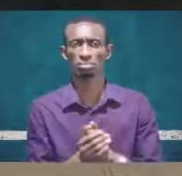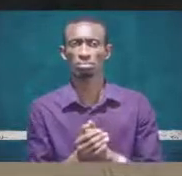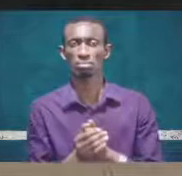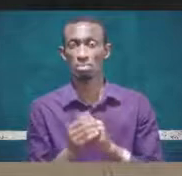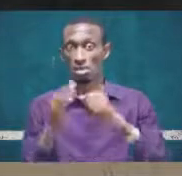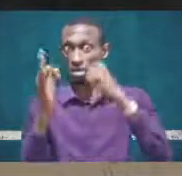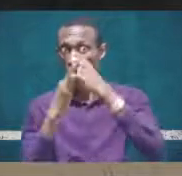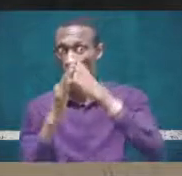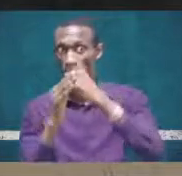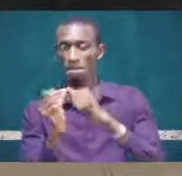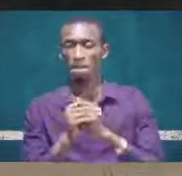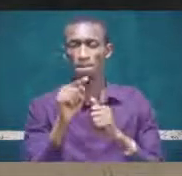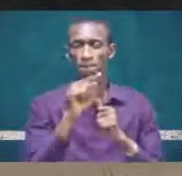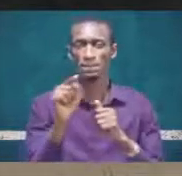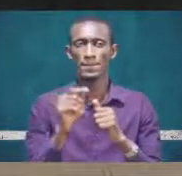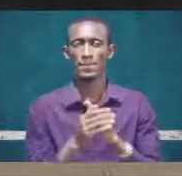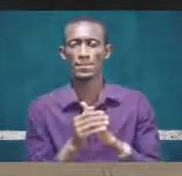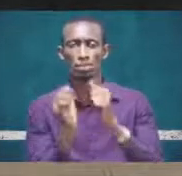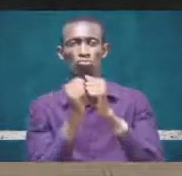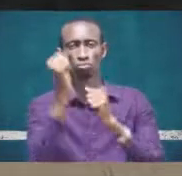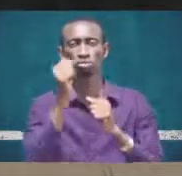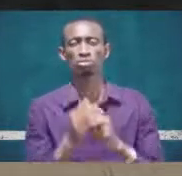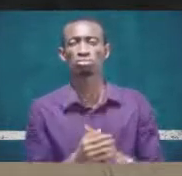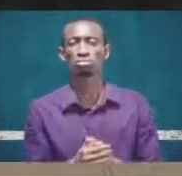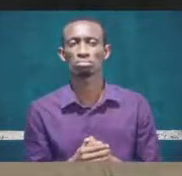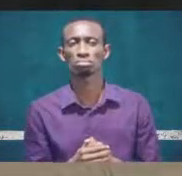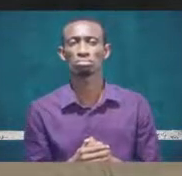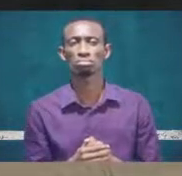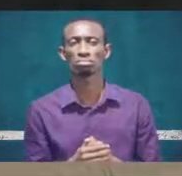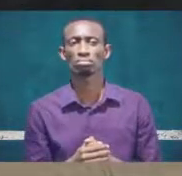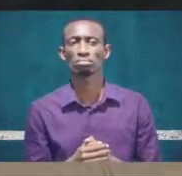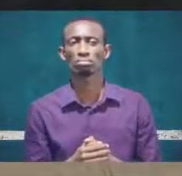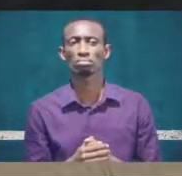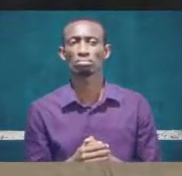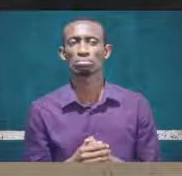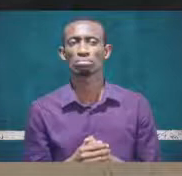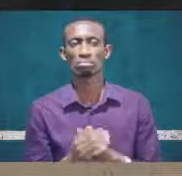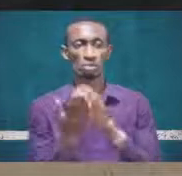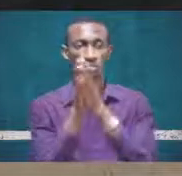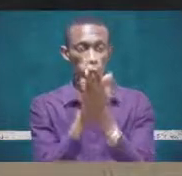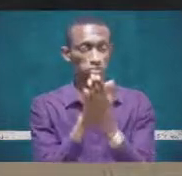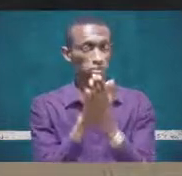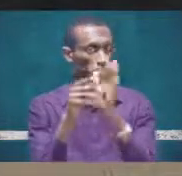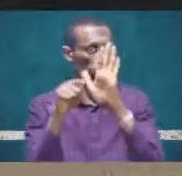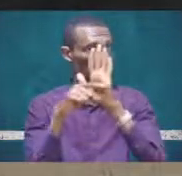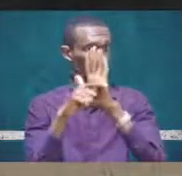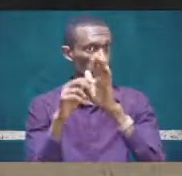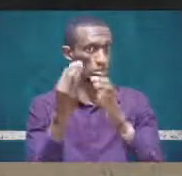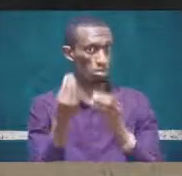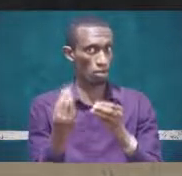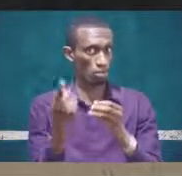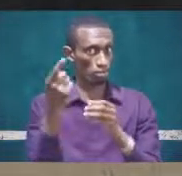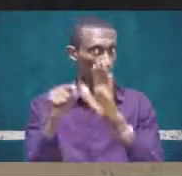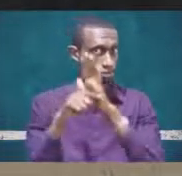8 divided by 15 It will be negative, as we have a negative sign